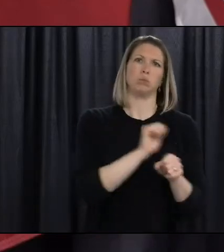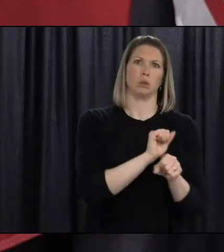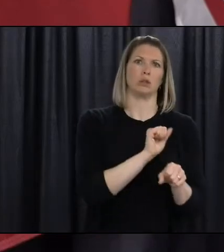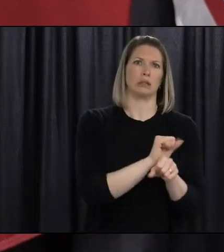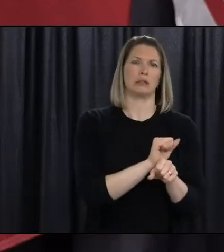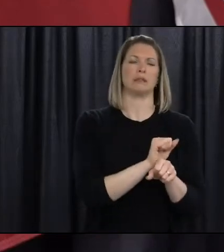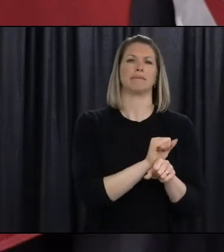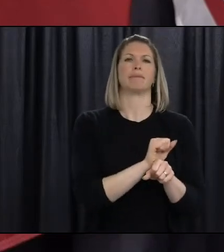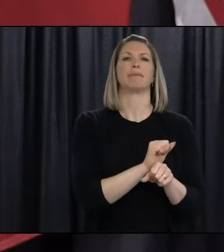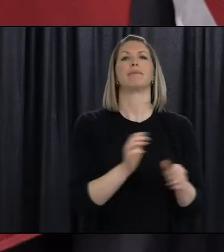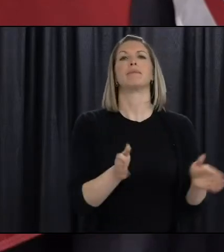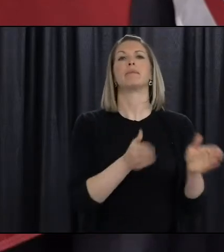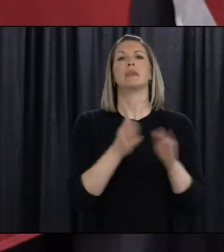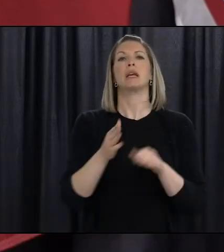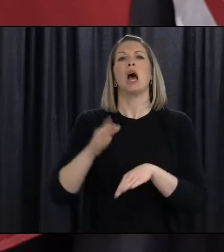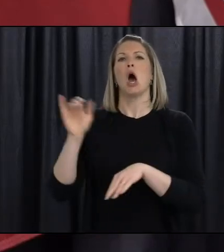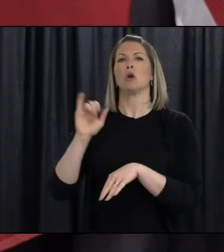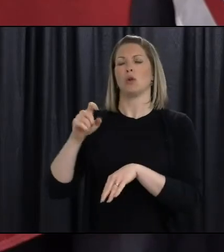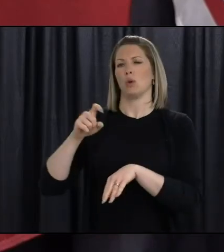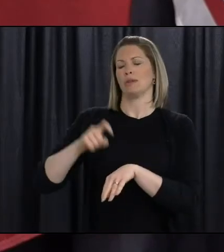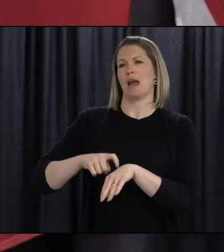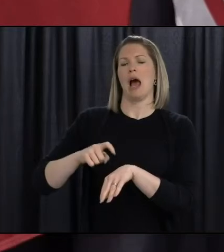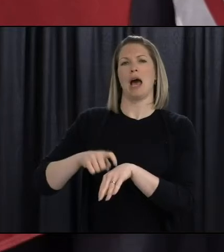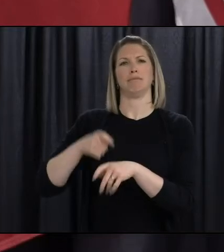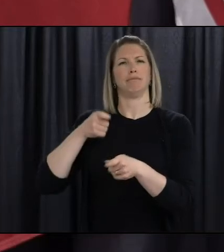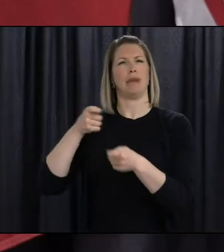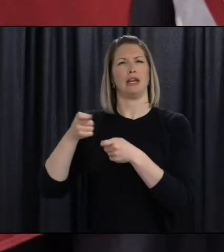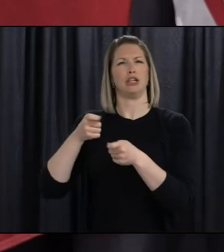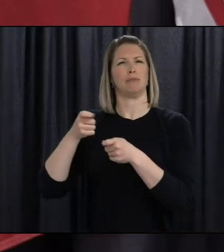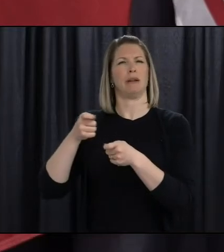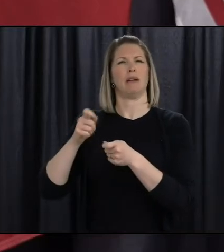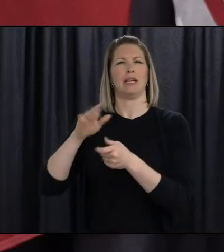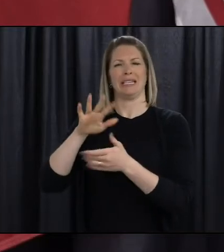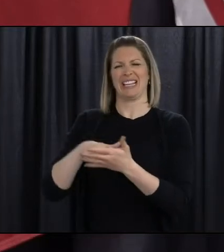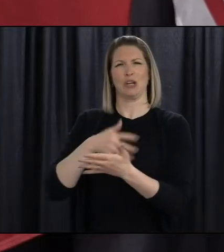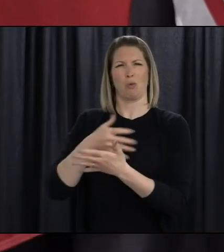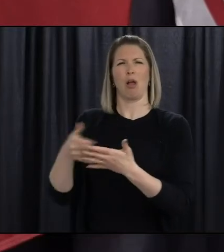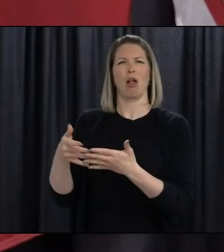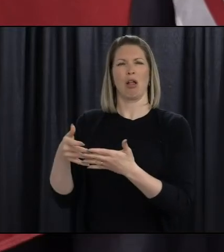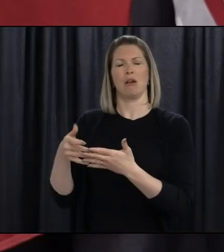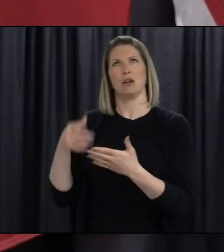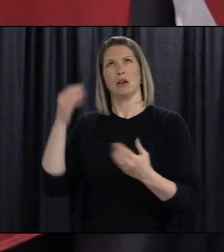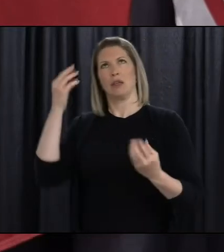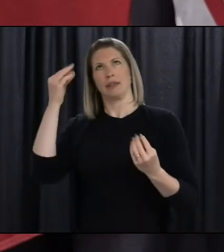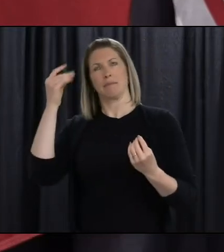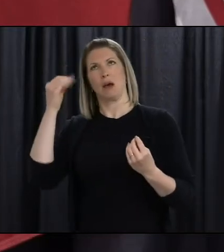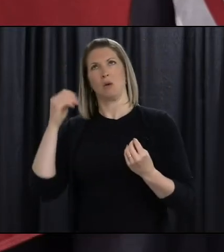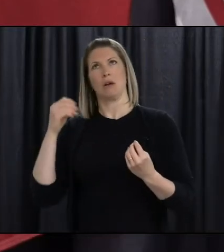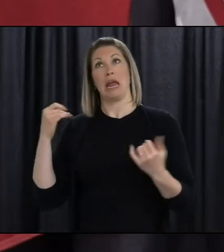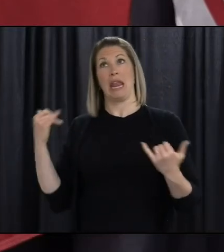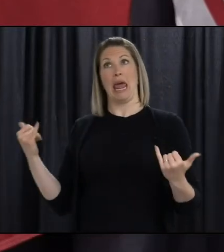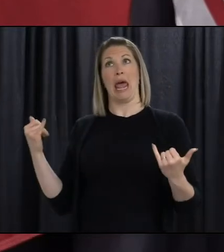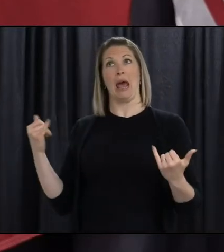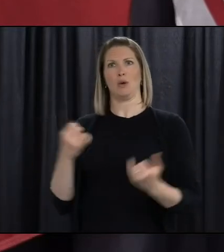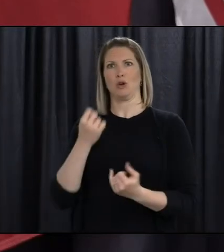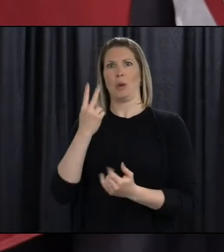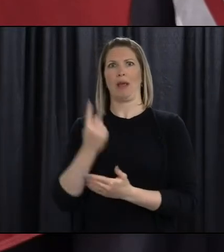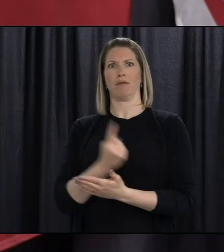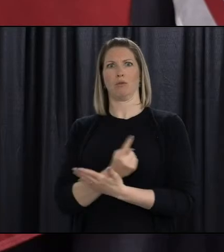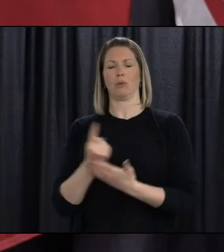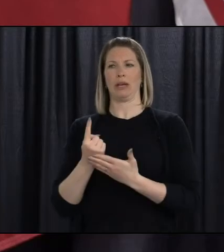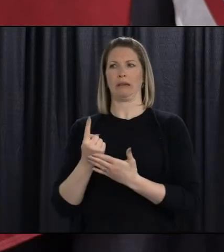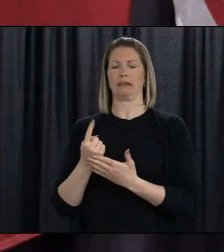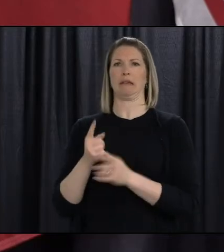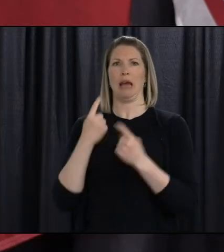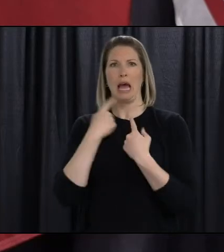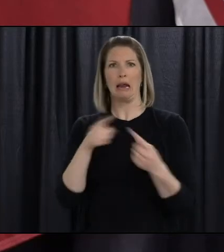on about time management of our public health officials. So this is a consideration of the workload that has increased with them as